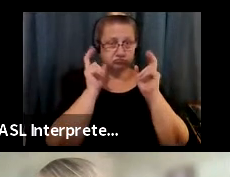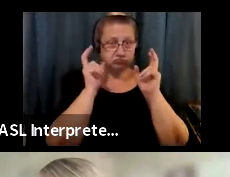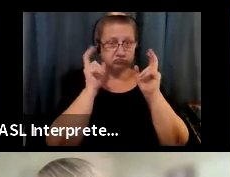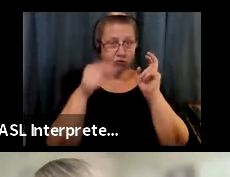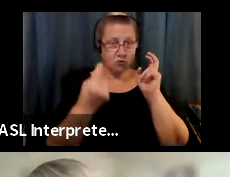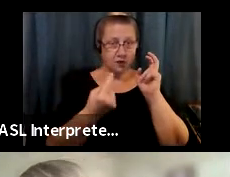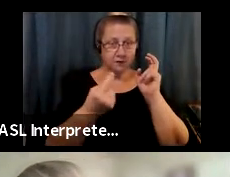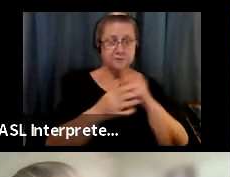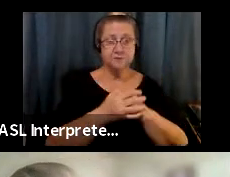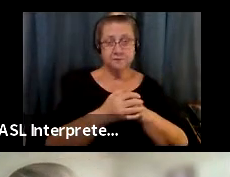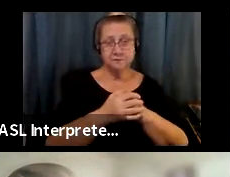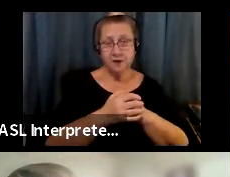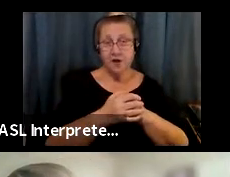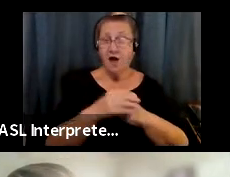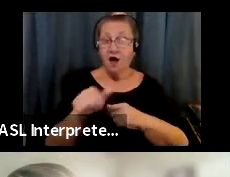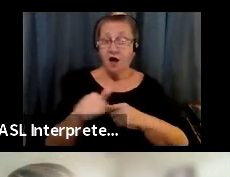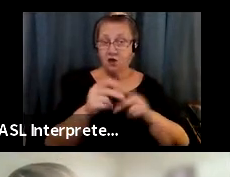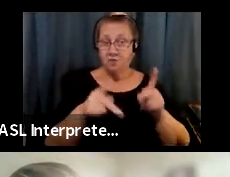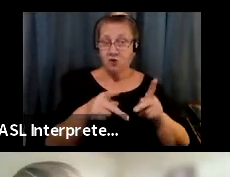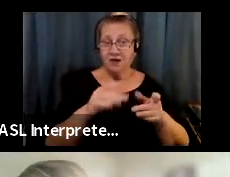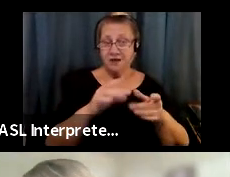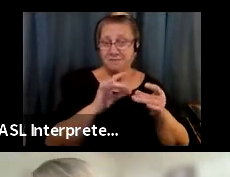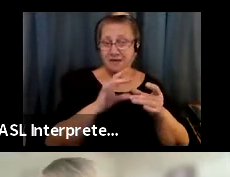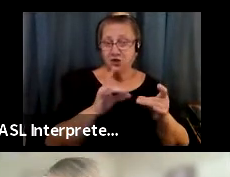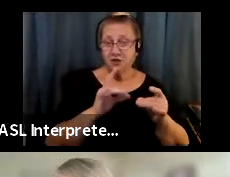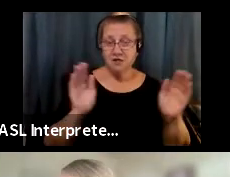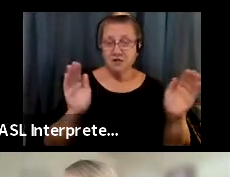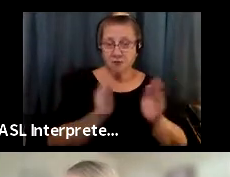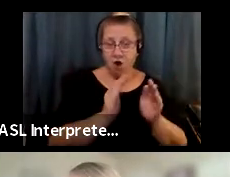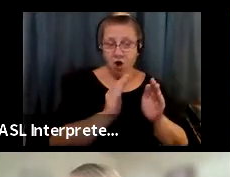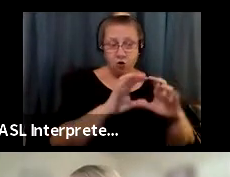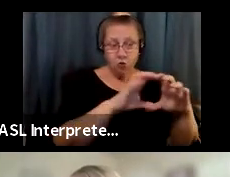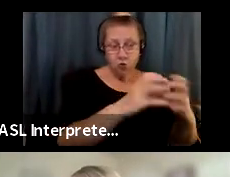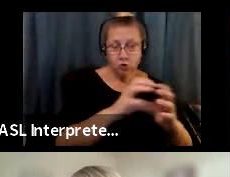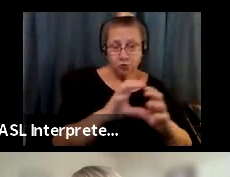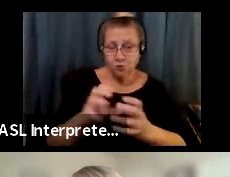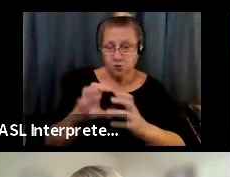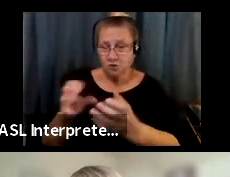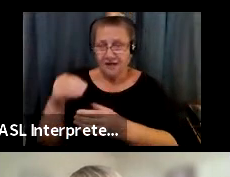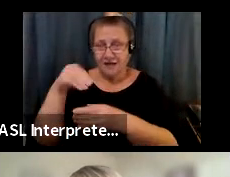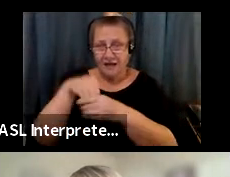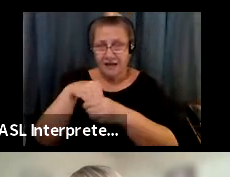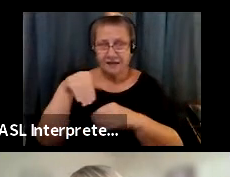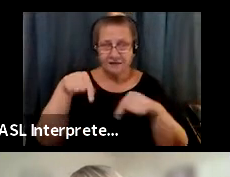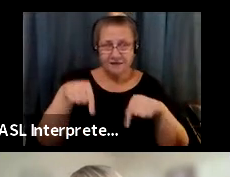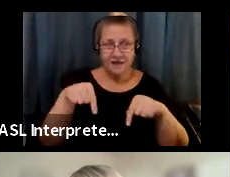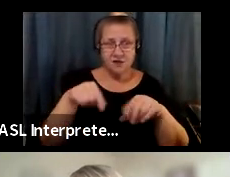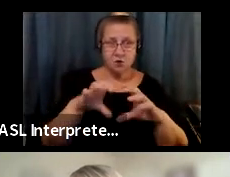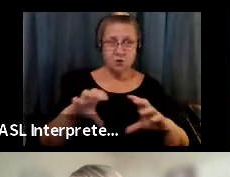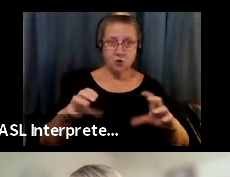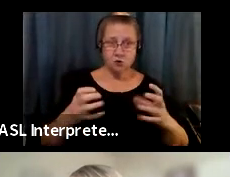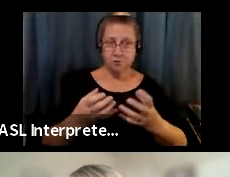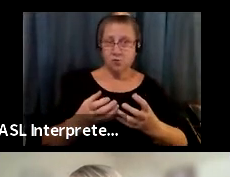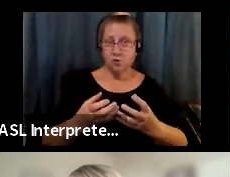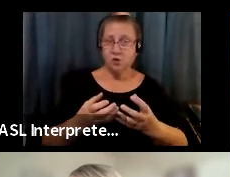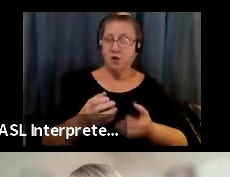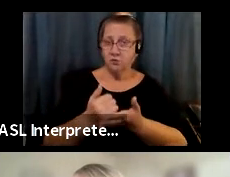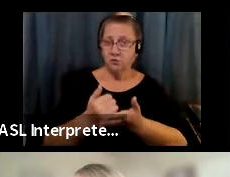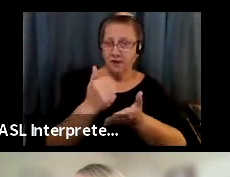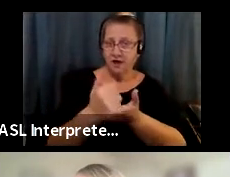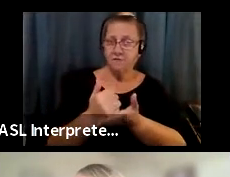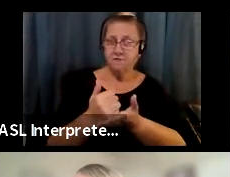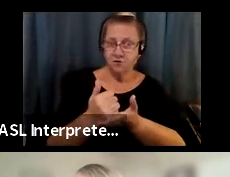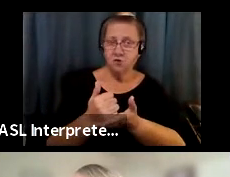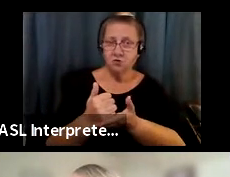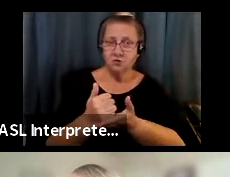sort of work group, whether industry or sector specific or otherwise, maybe breaking us off into work groups that would then report back in some